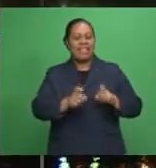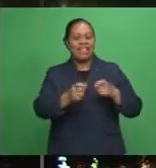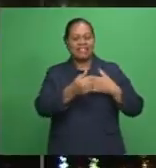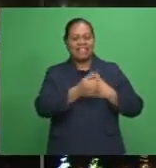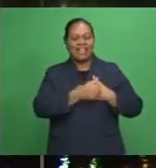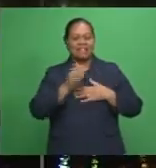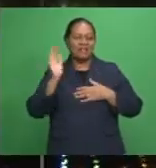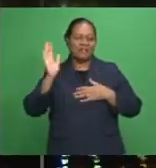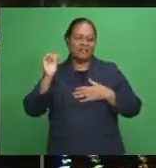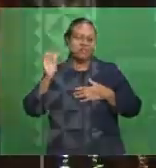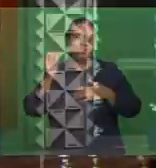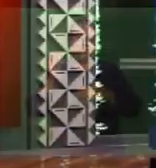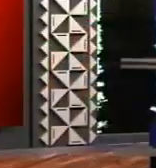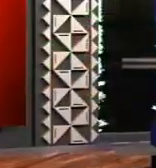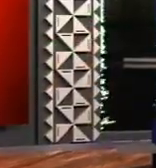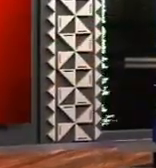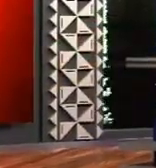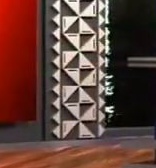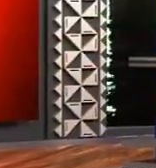Good night.